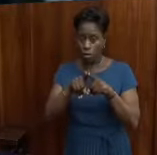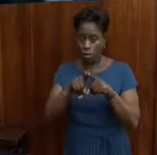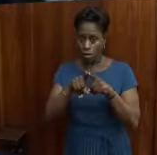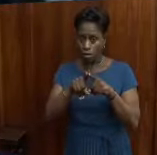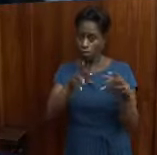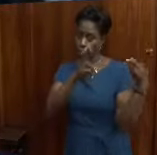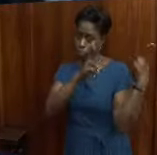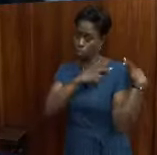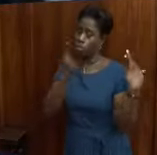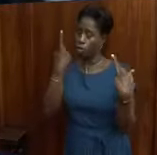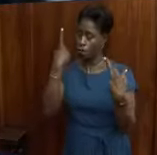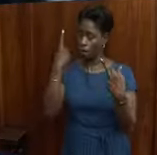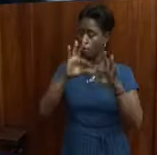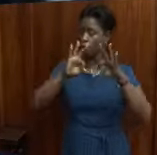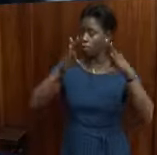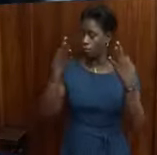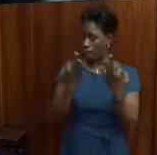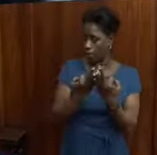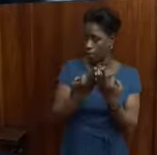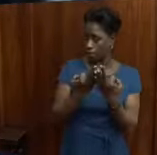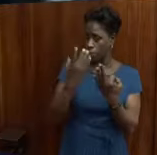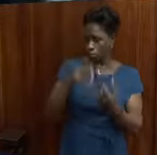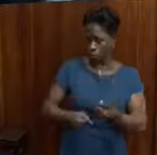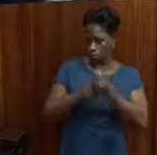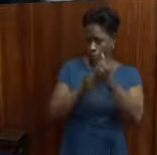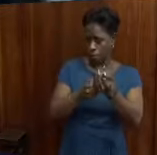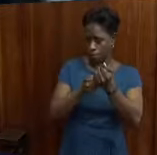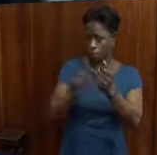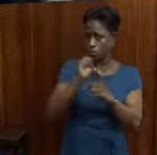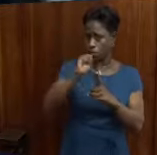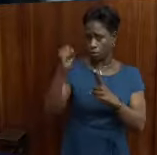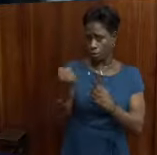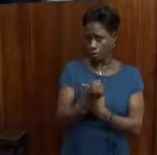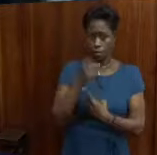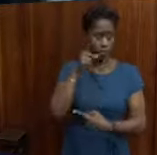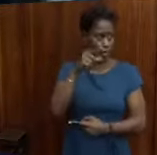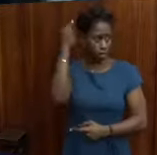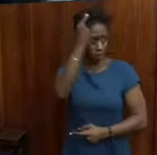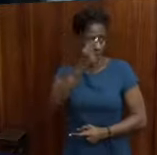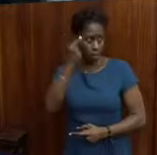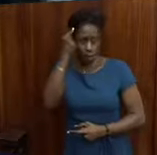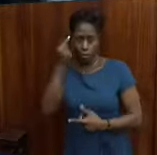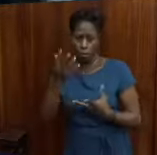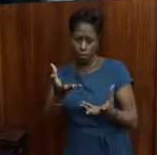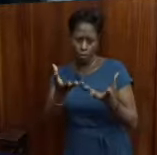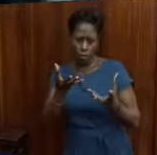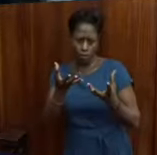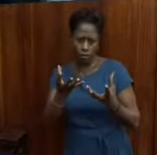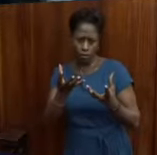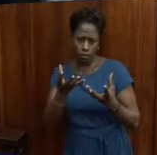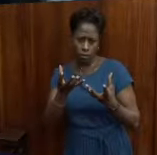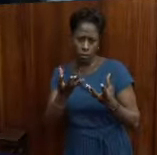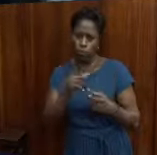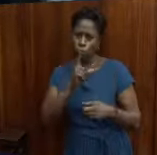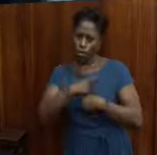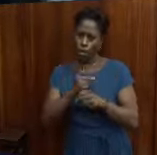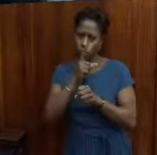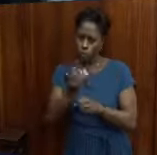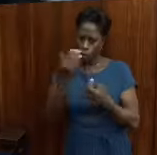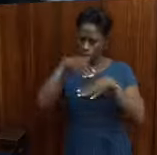social fabric of our society. Mr. Speaker, my government intends to govern by the principles of inclusiveness,